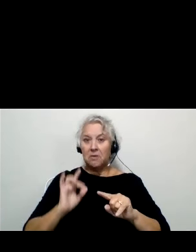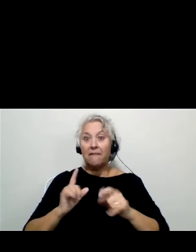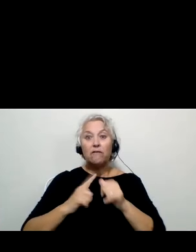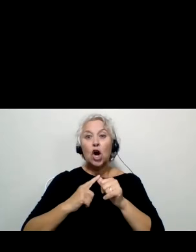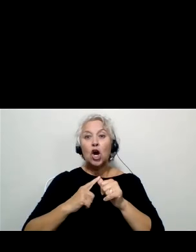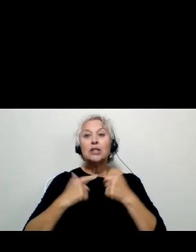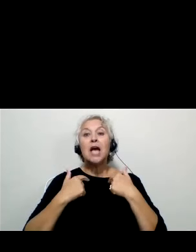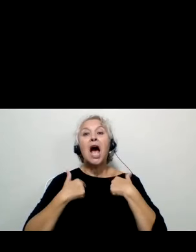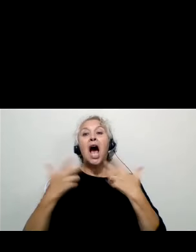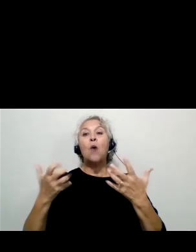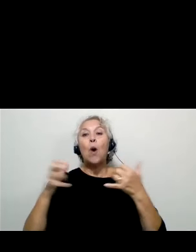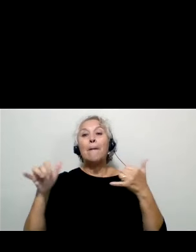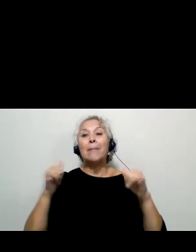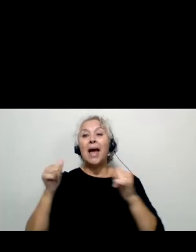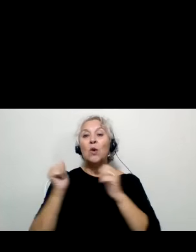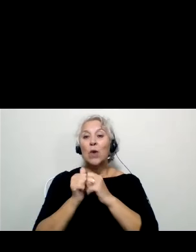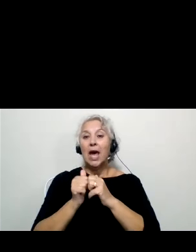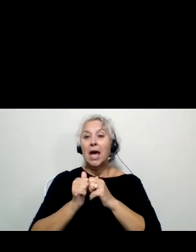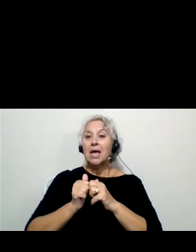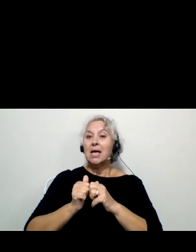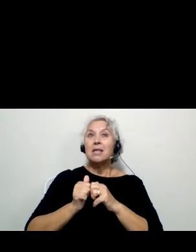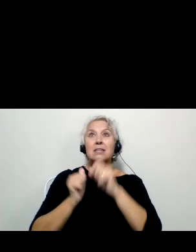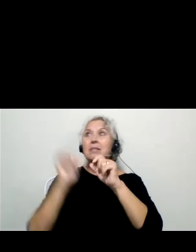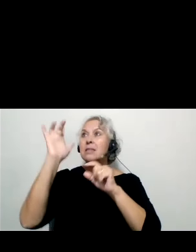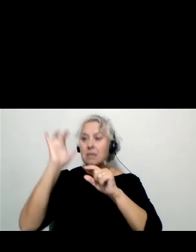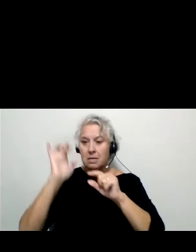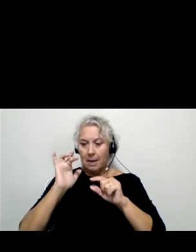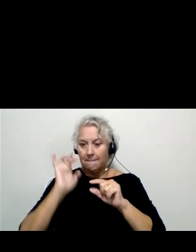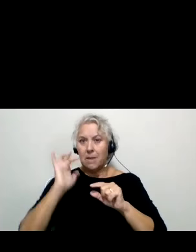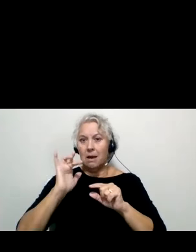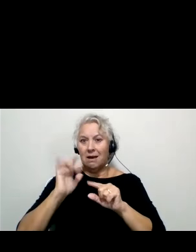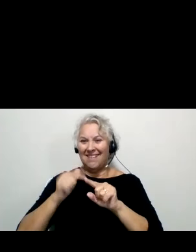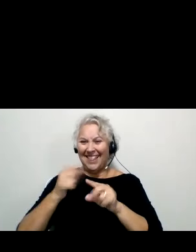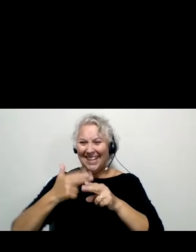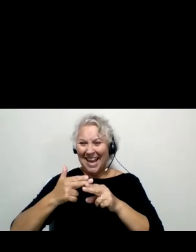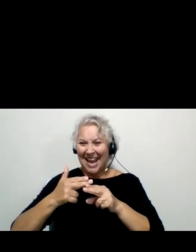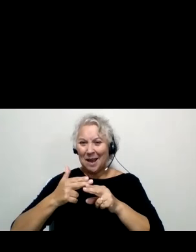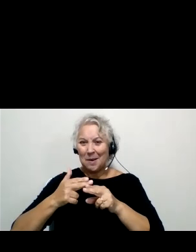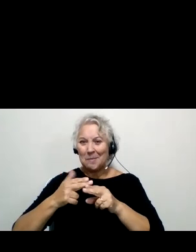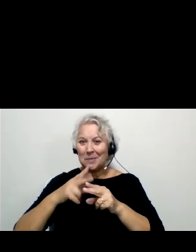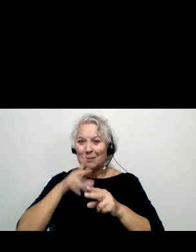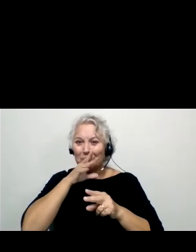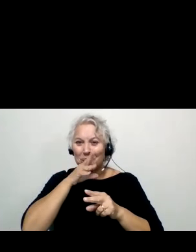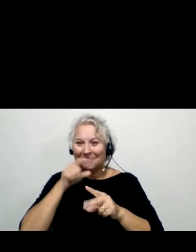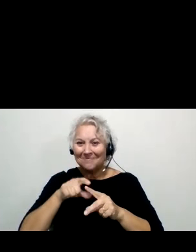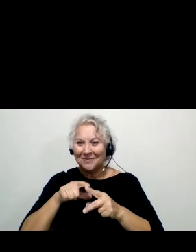I want play with, and then he would go to that screen and pick a friend. And so that particular